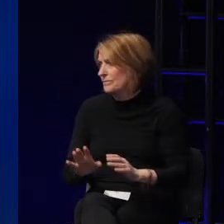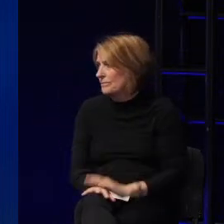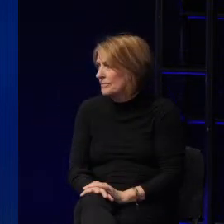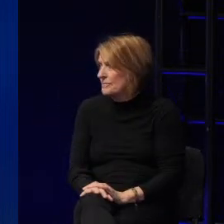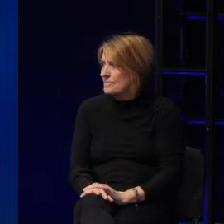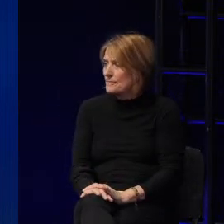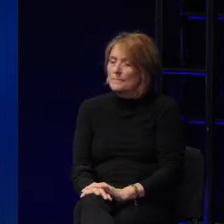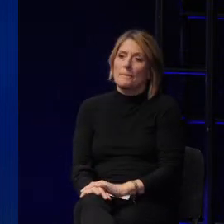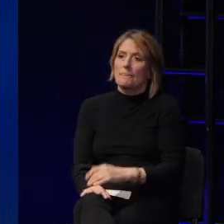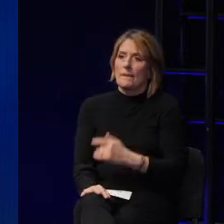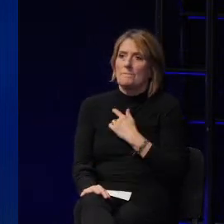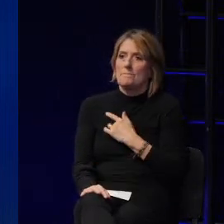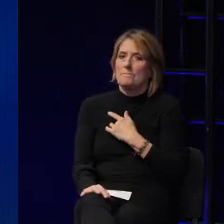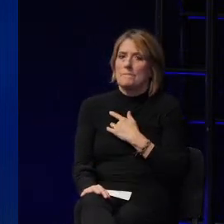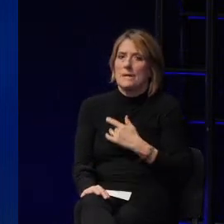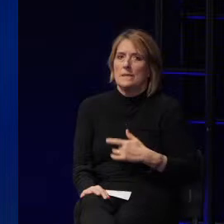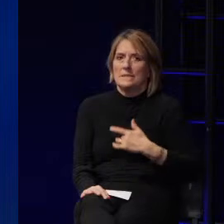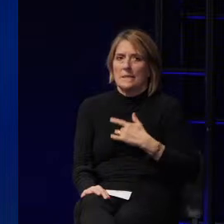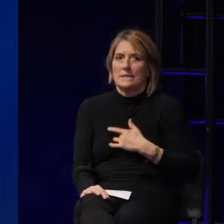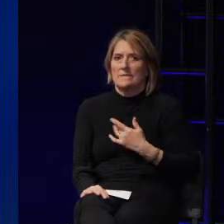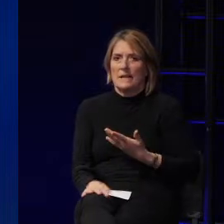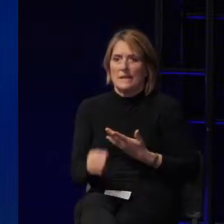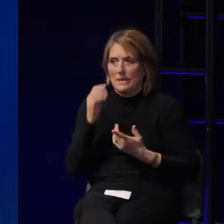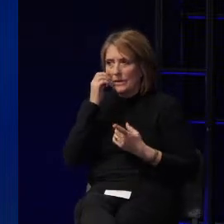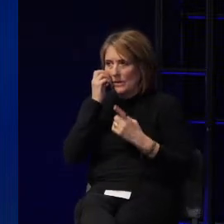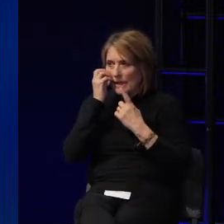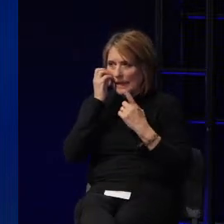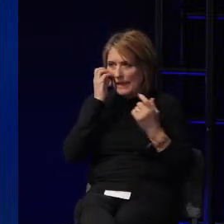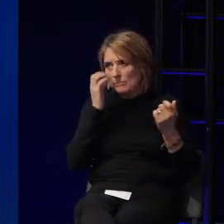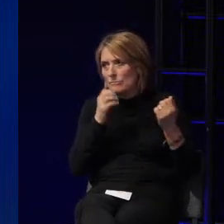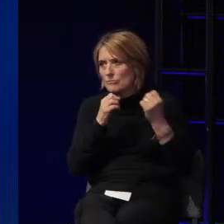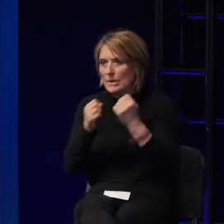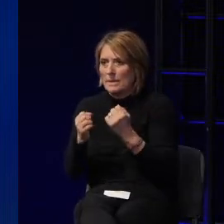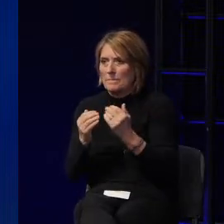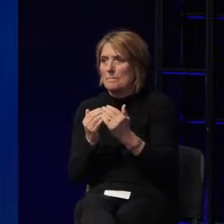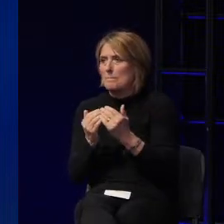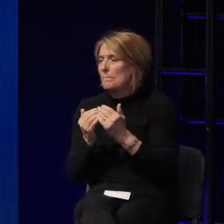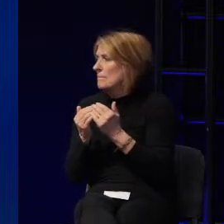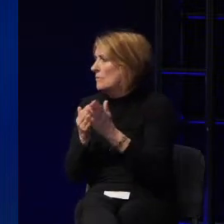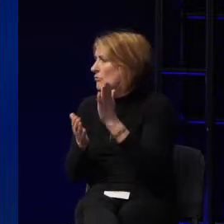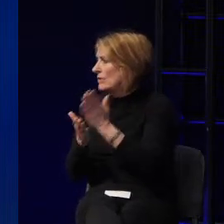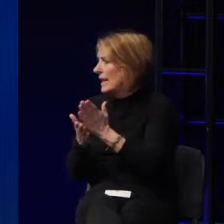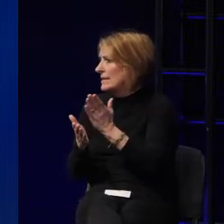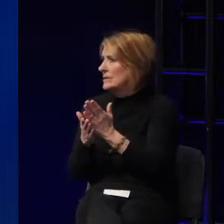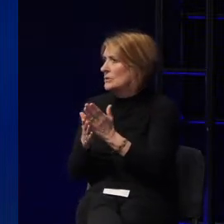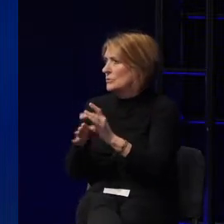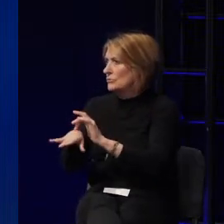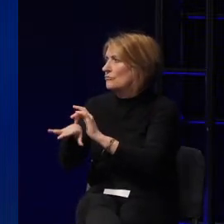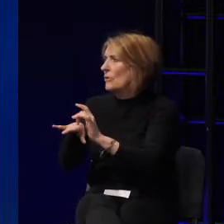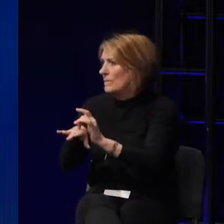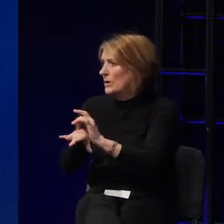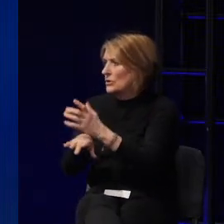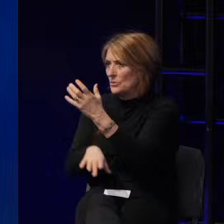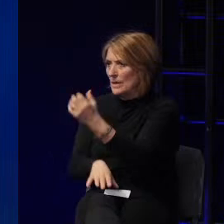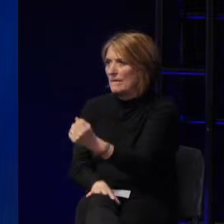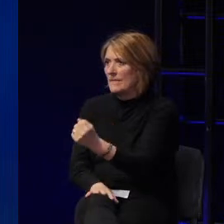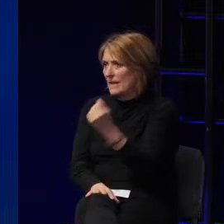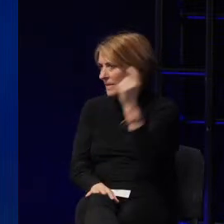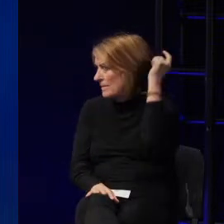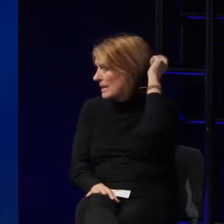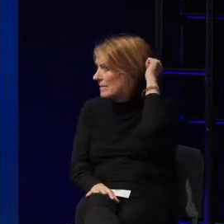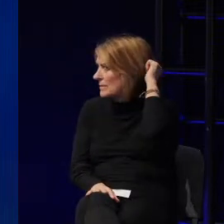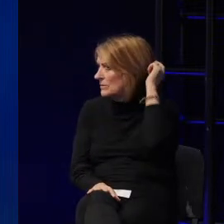And that, in my sense, my feeling, is you can bring more reality to a drama because you've got that in the back of your